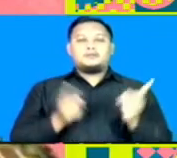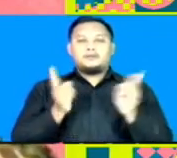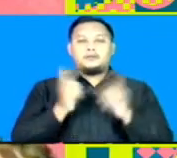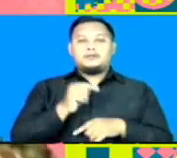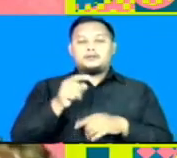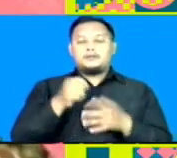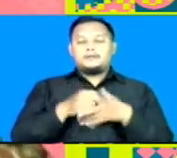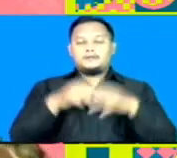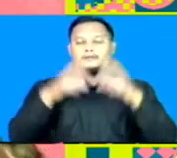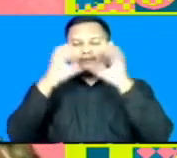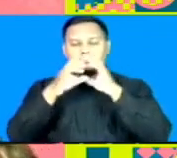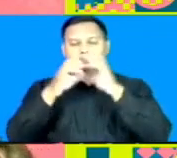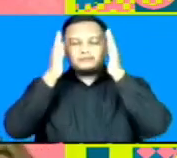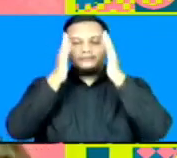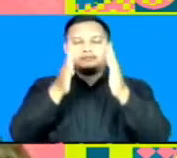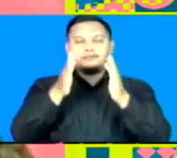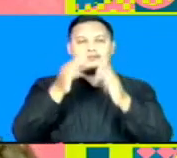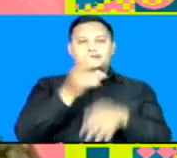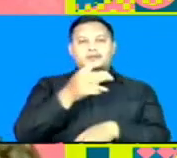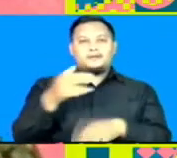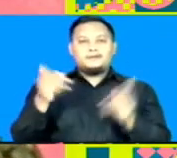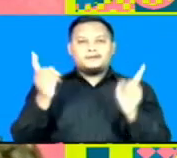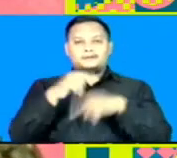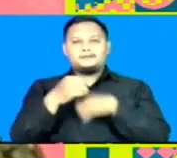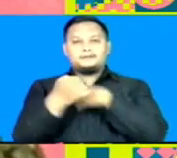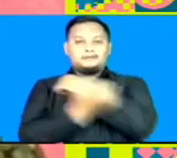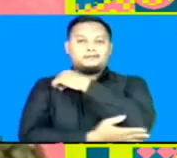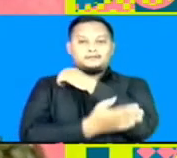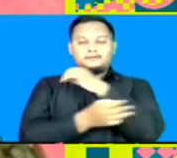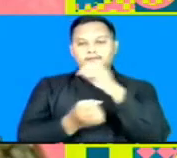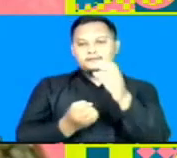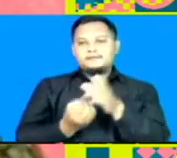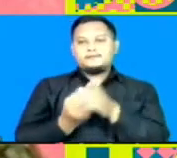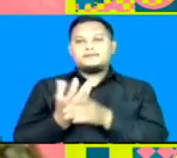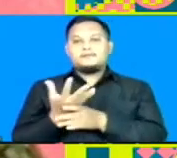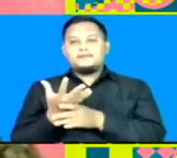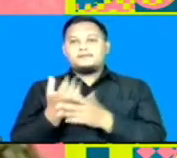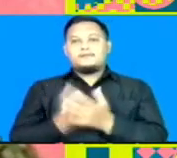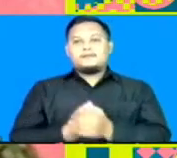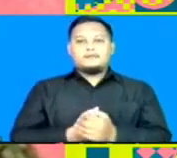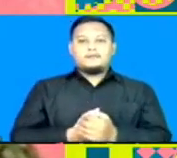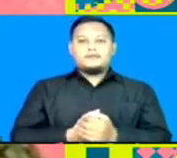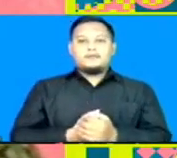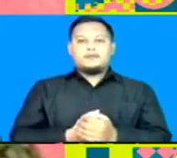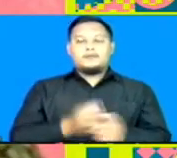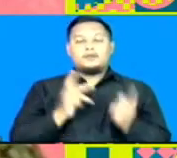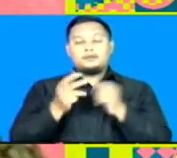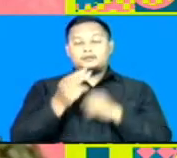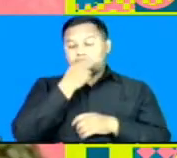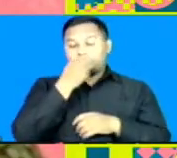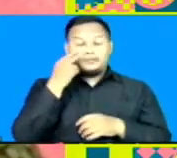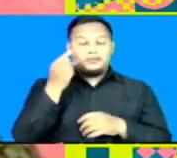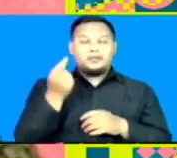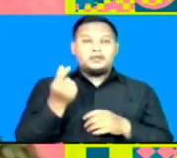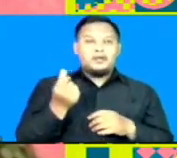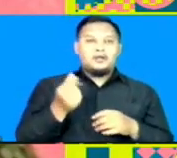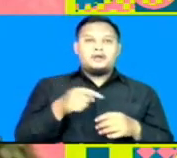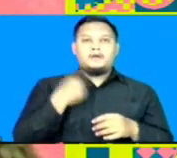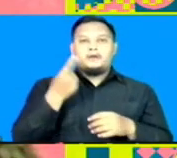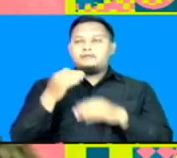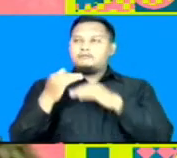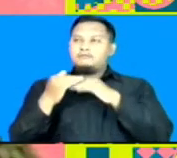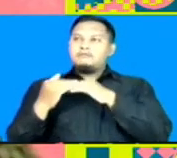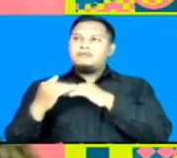promoting blended finance, we aim to improve the trend by increasing the capacity of developing countries to become